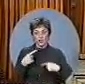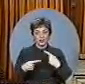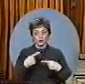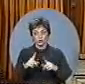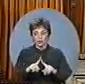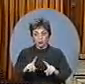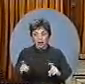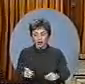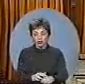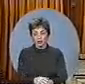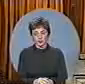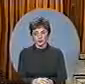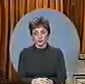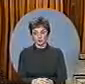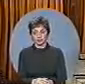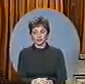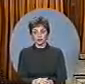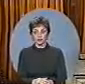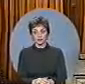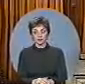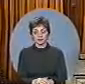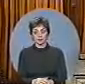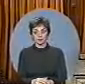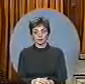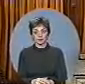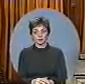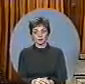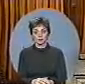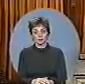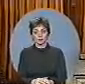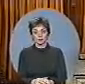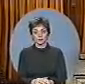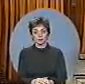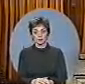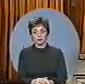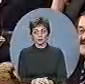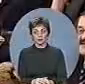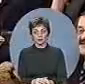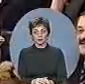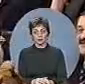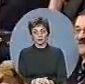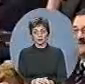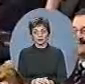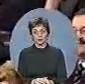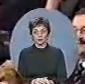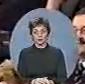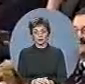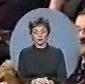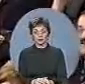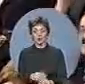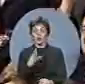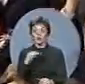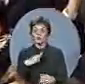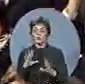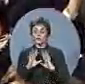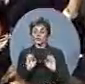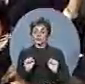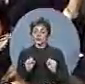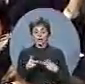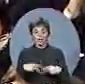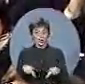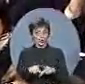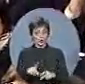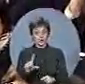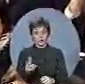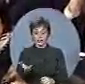getting them on both sides, it seems to me. The Right Honourable Prime Minister. Well, Mr. Speaker, the Liberal Party can choose to ignore,